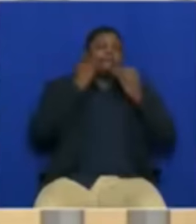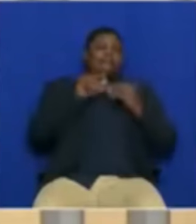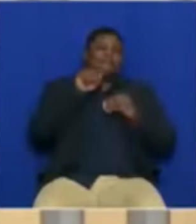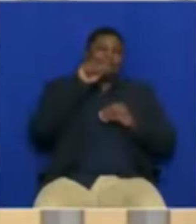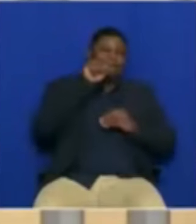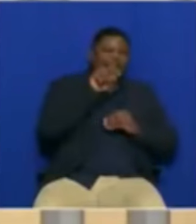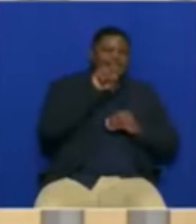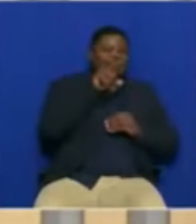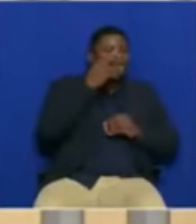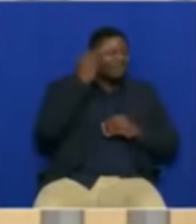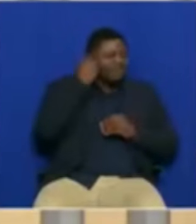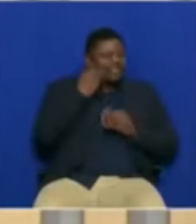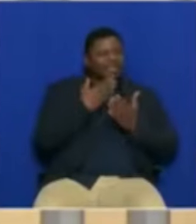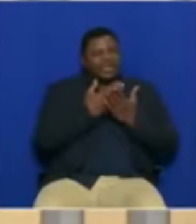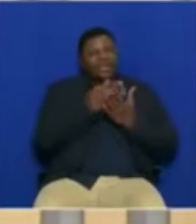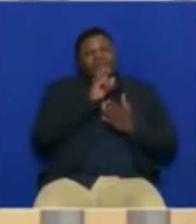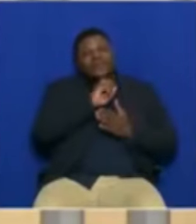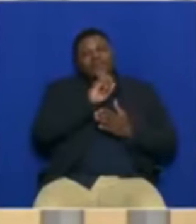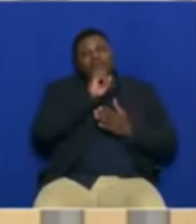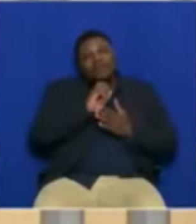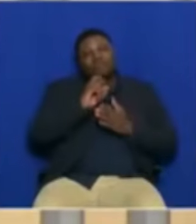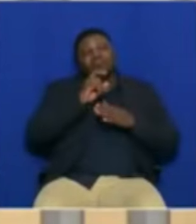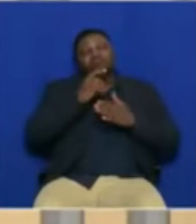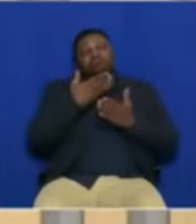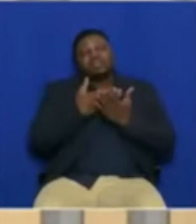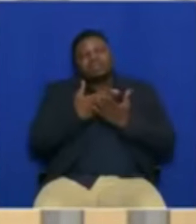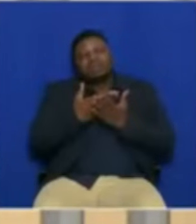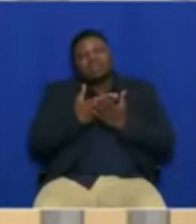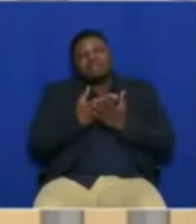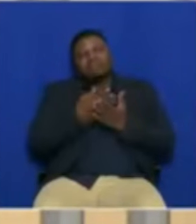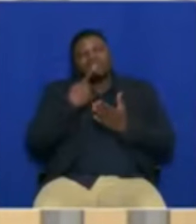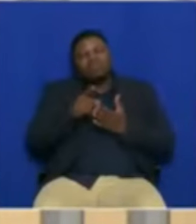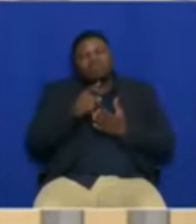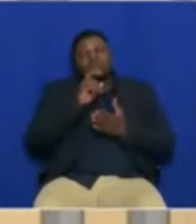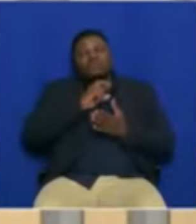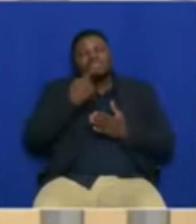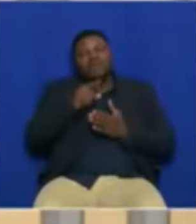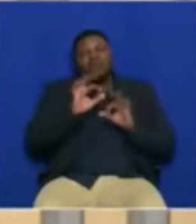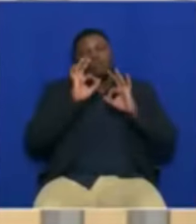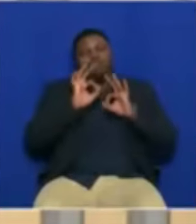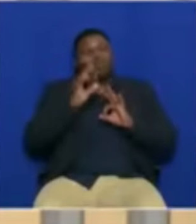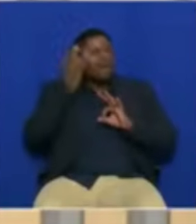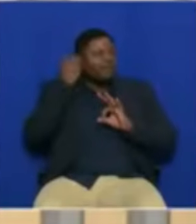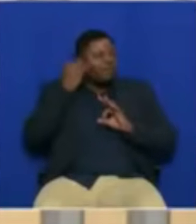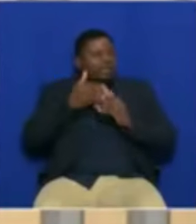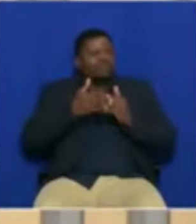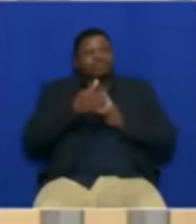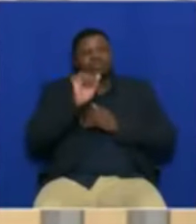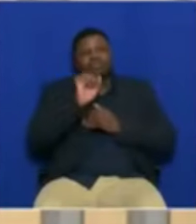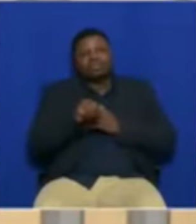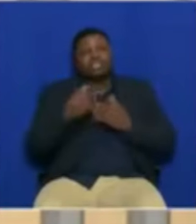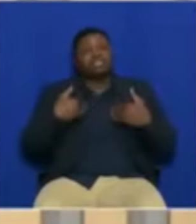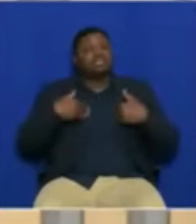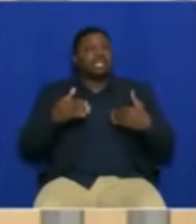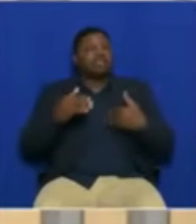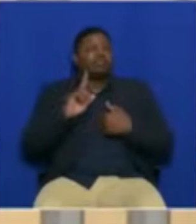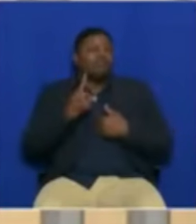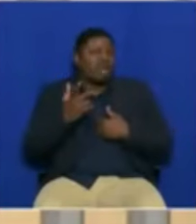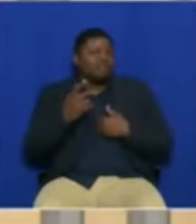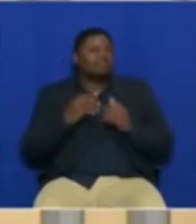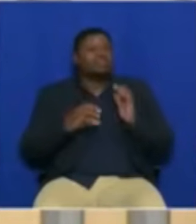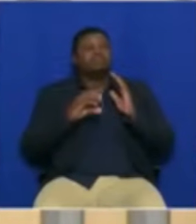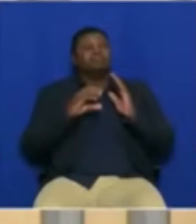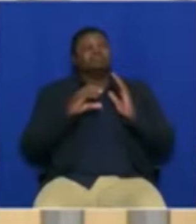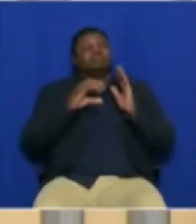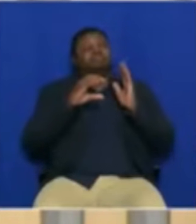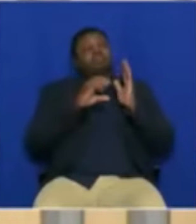get more proper details, starting with this 28 from BMW. The next one was to